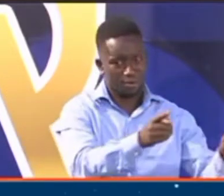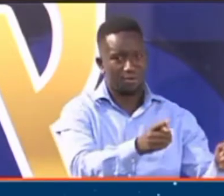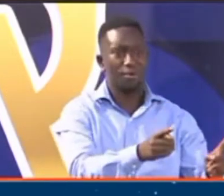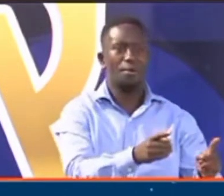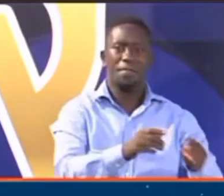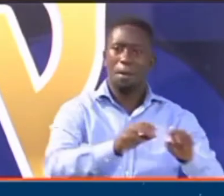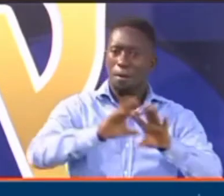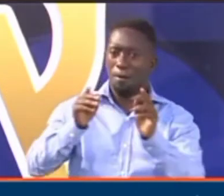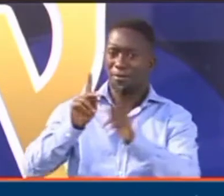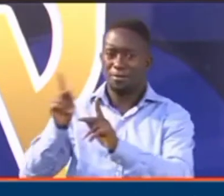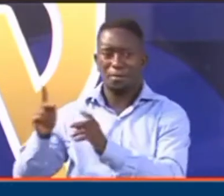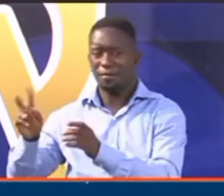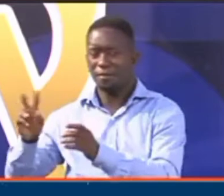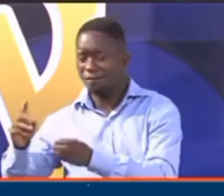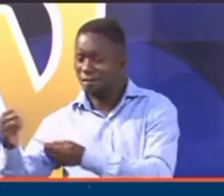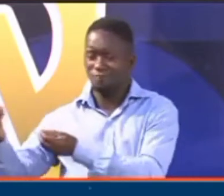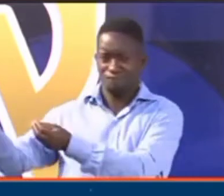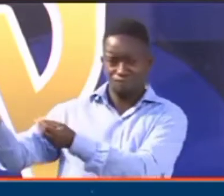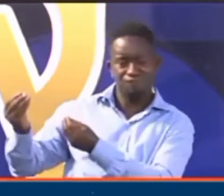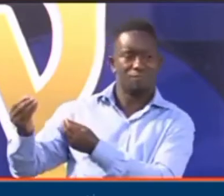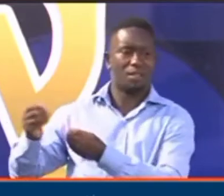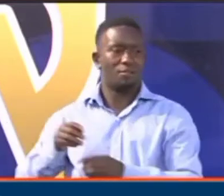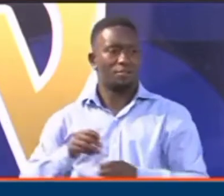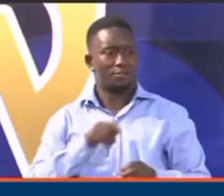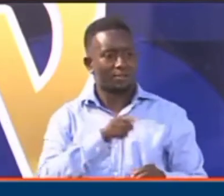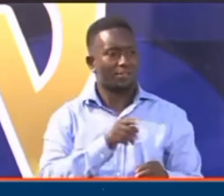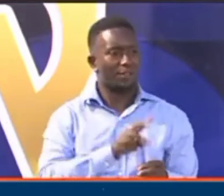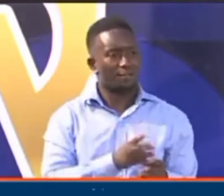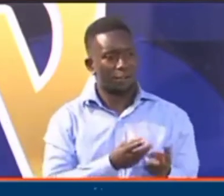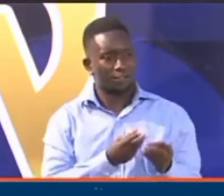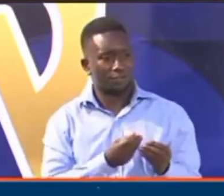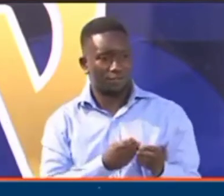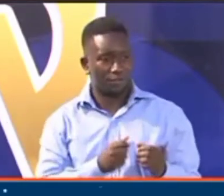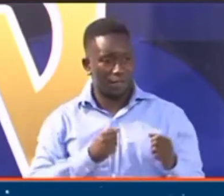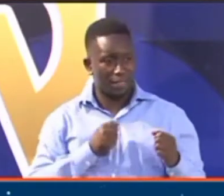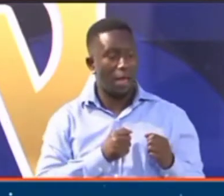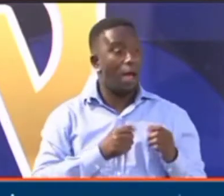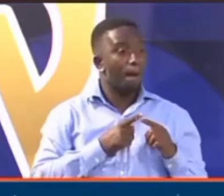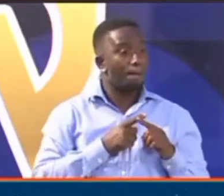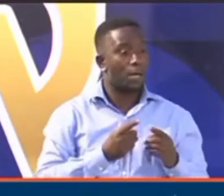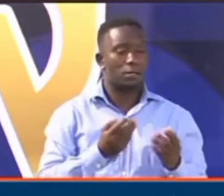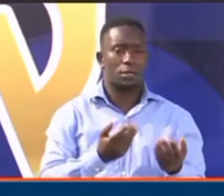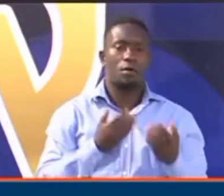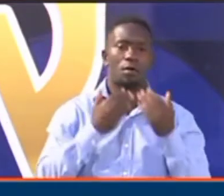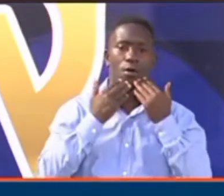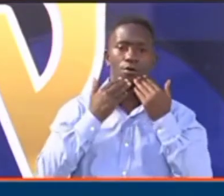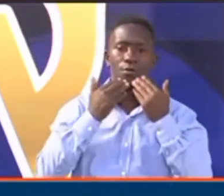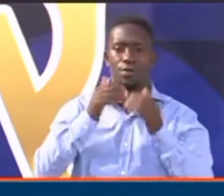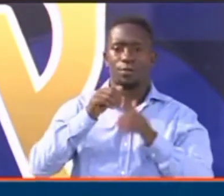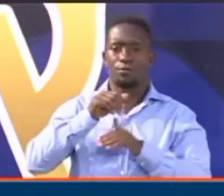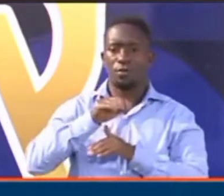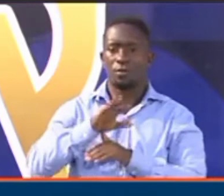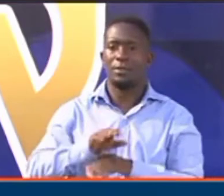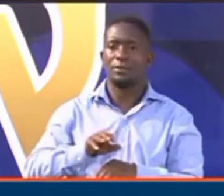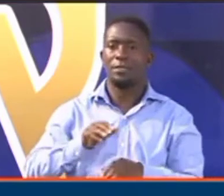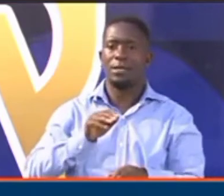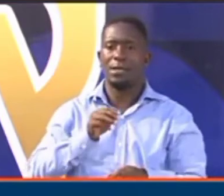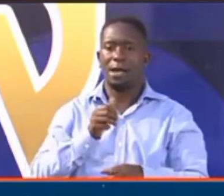those soft blows. Thank you so much for guiding us through this entire fellowship. Auntie Martha,